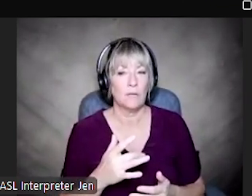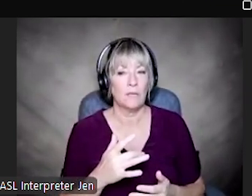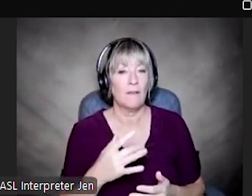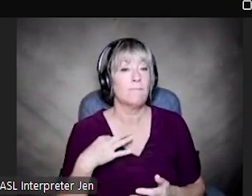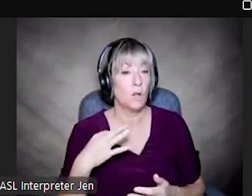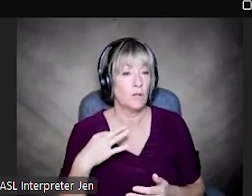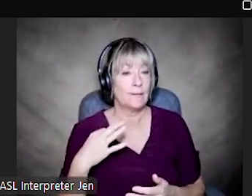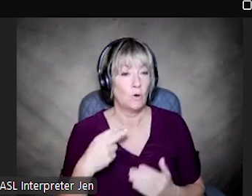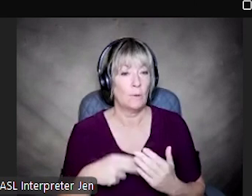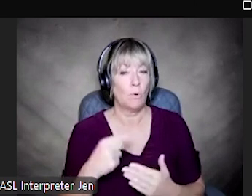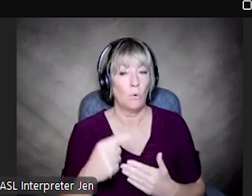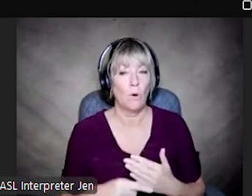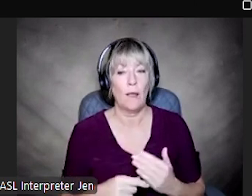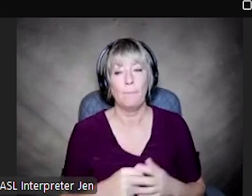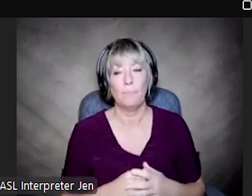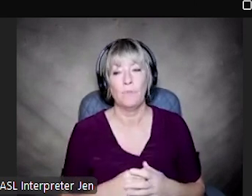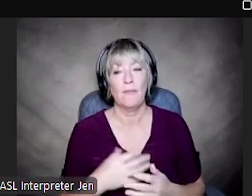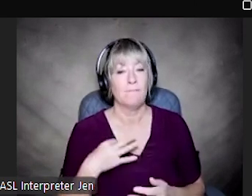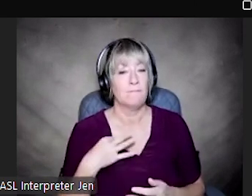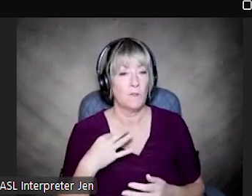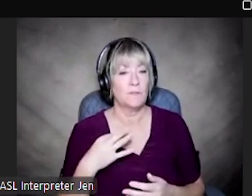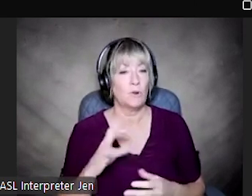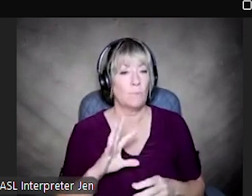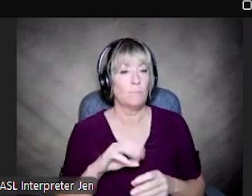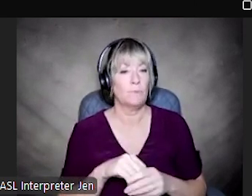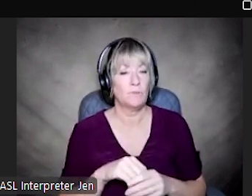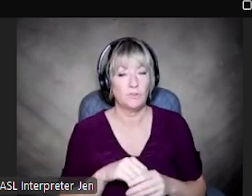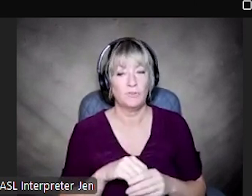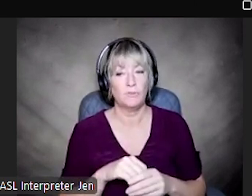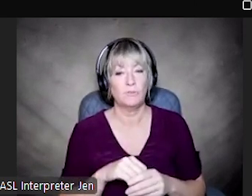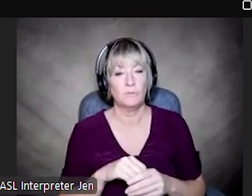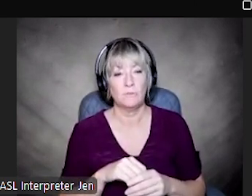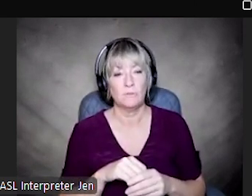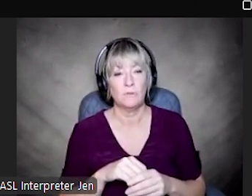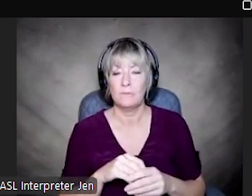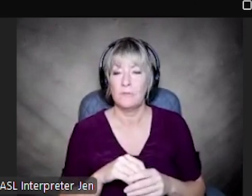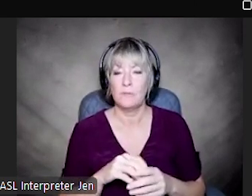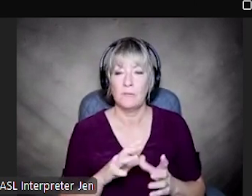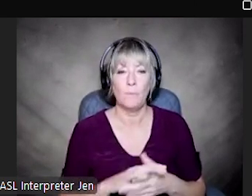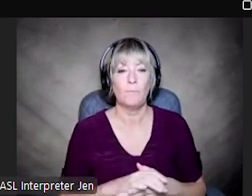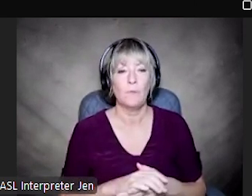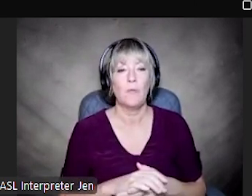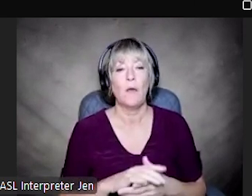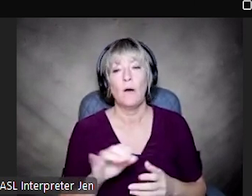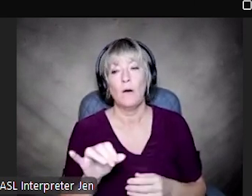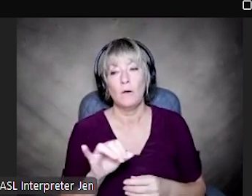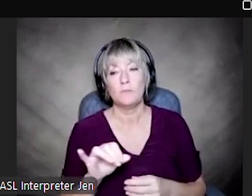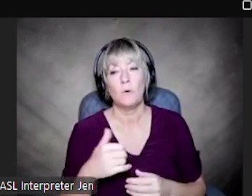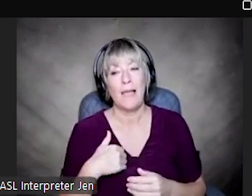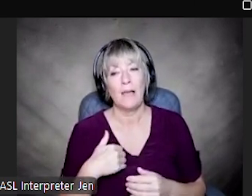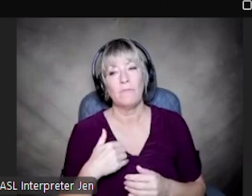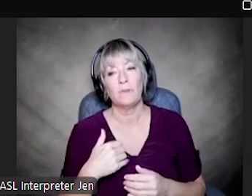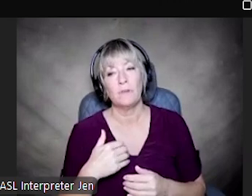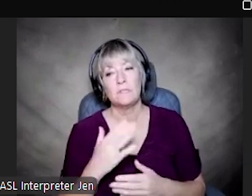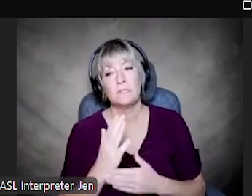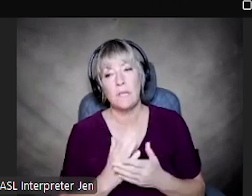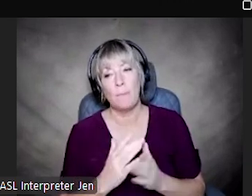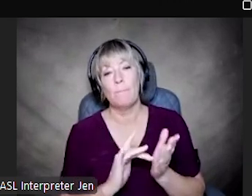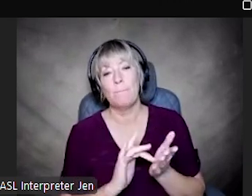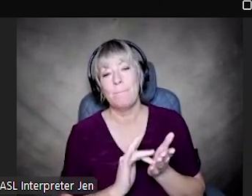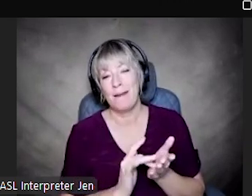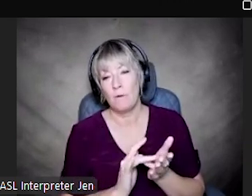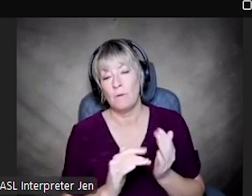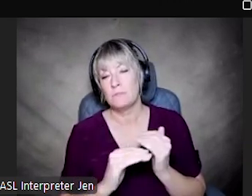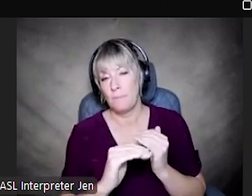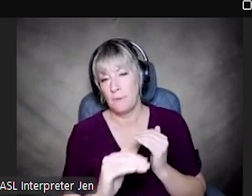voluntary programs, so that voluntary participation is required. And then there's also an element of medical